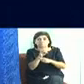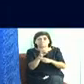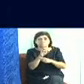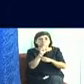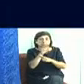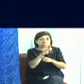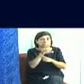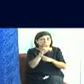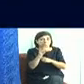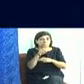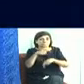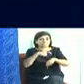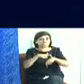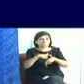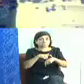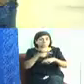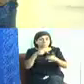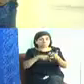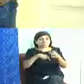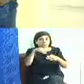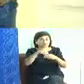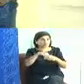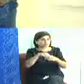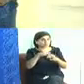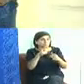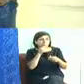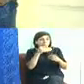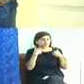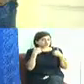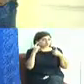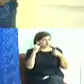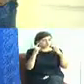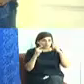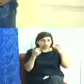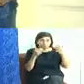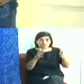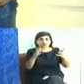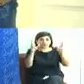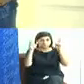ears, let them hear." Hear what the Spirit says today.